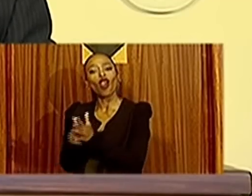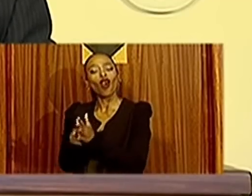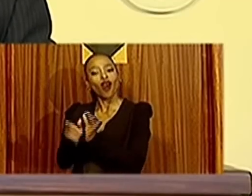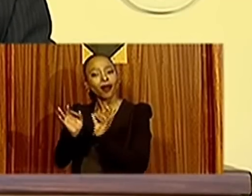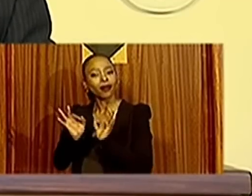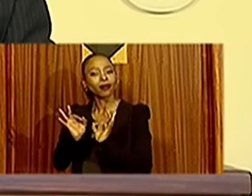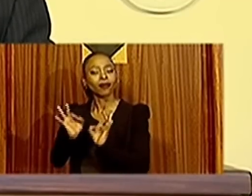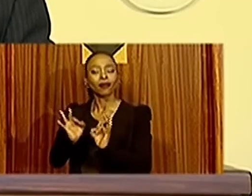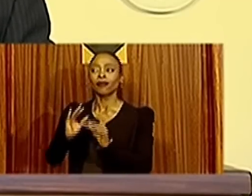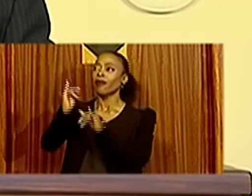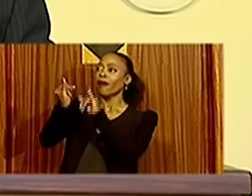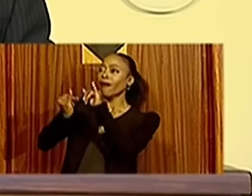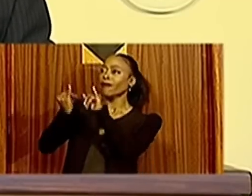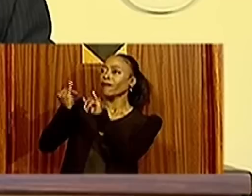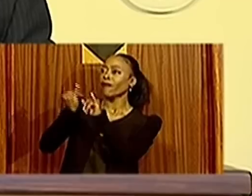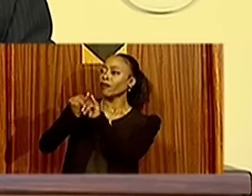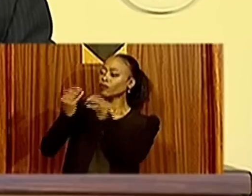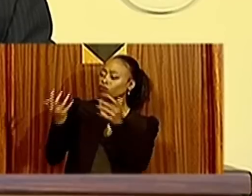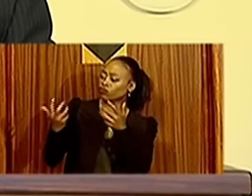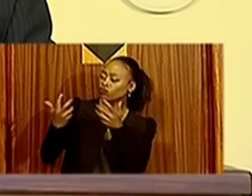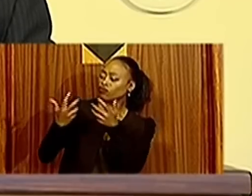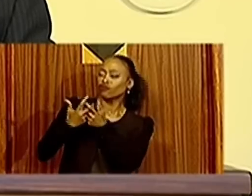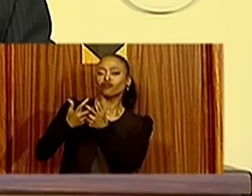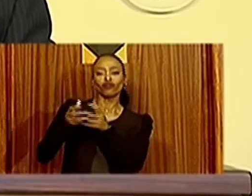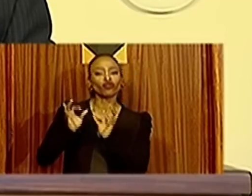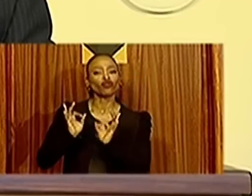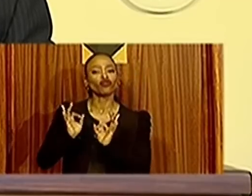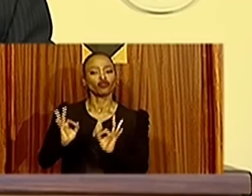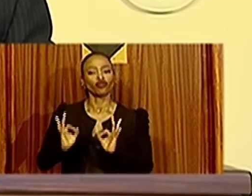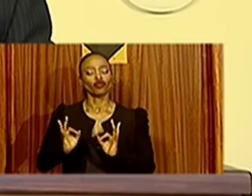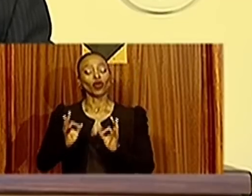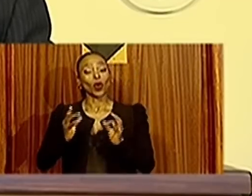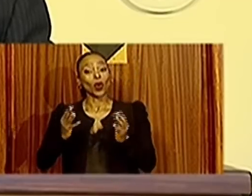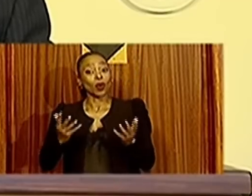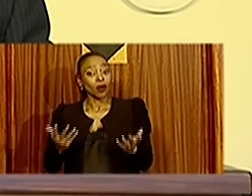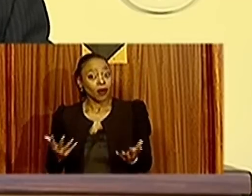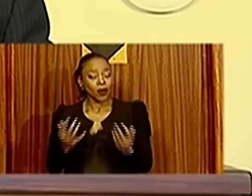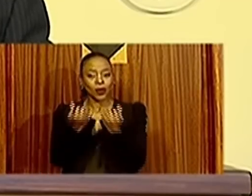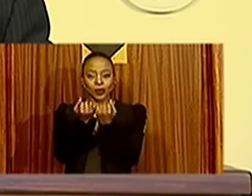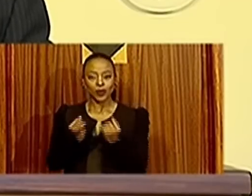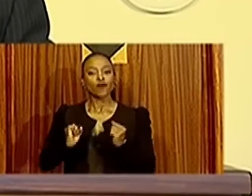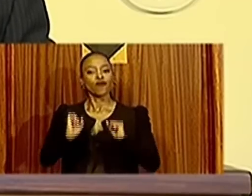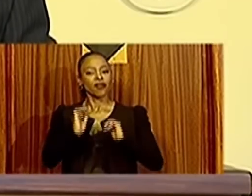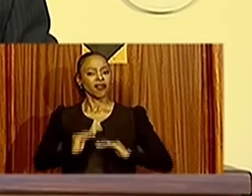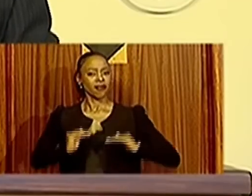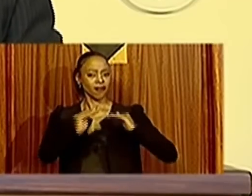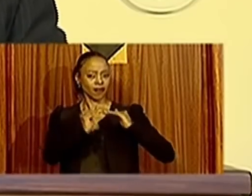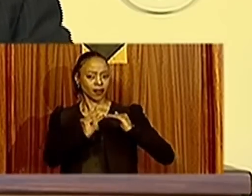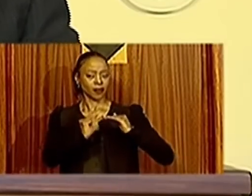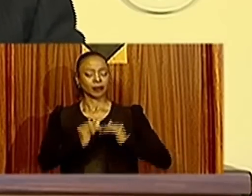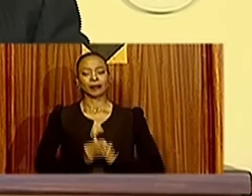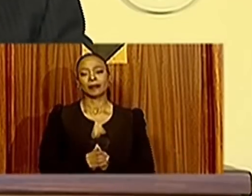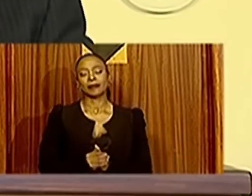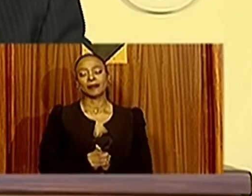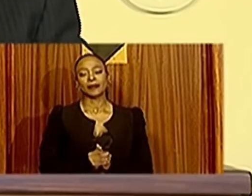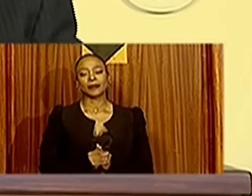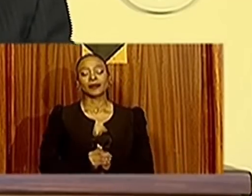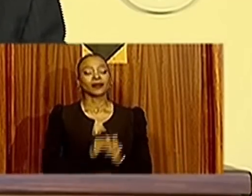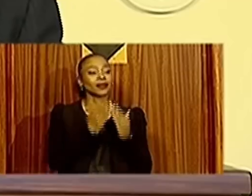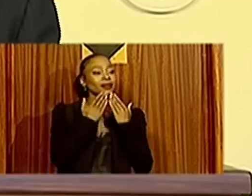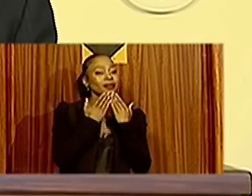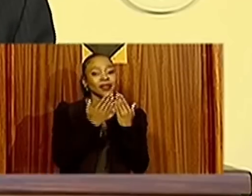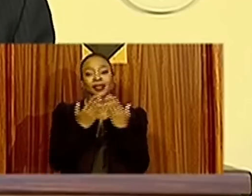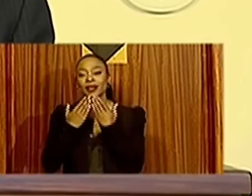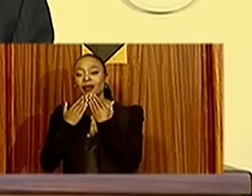also to internationally accepted standards of freeness and fairness. We thank all